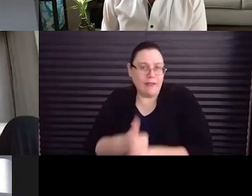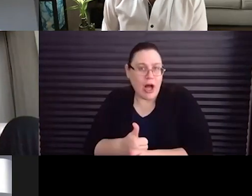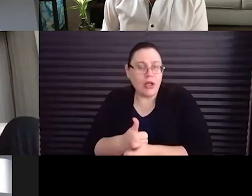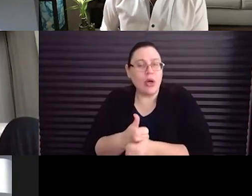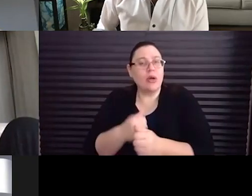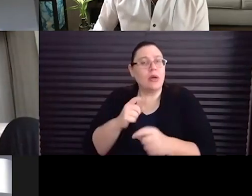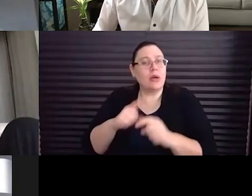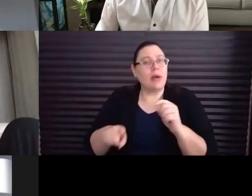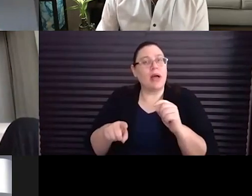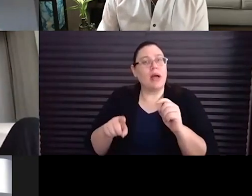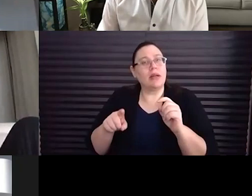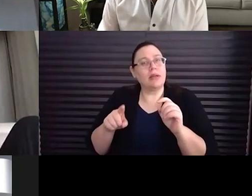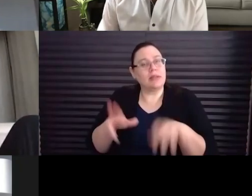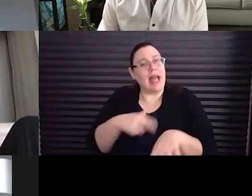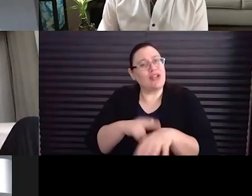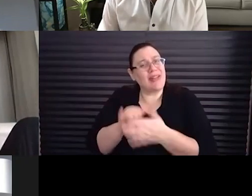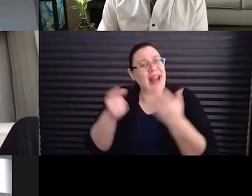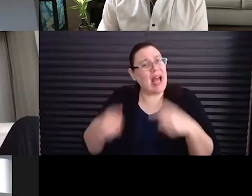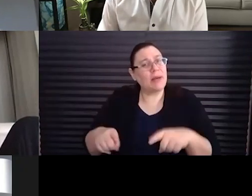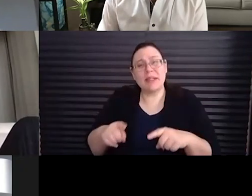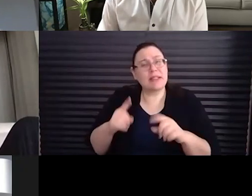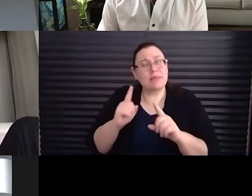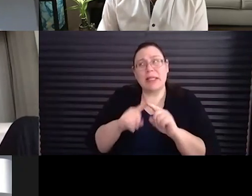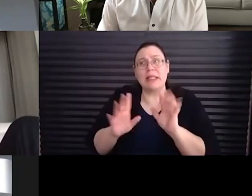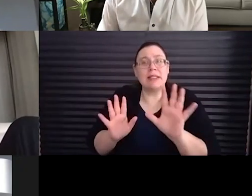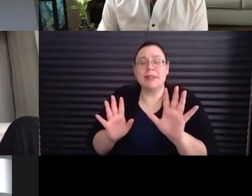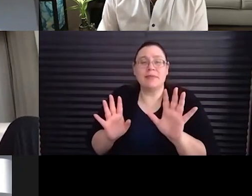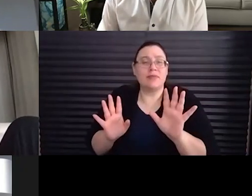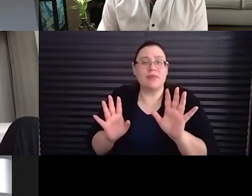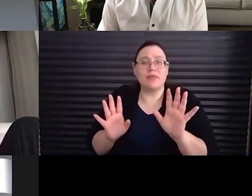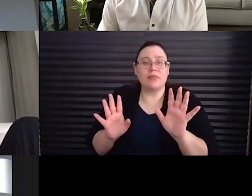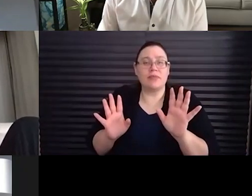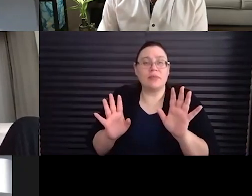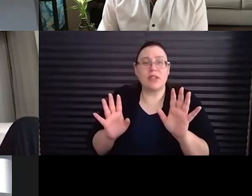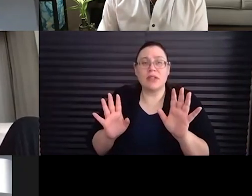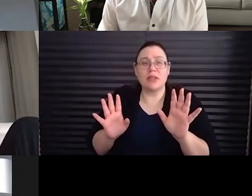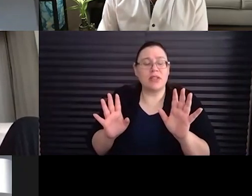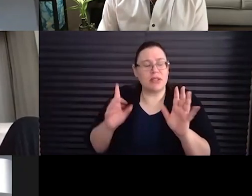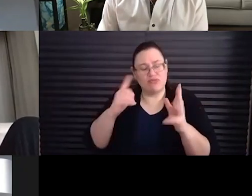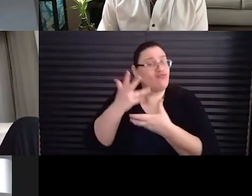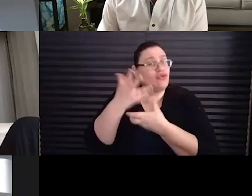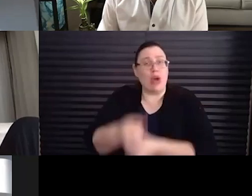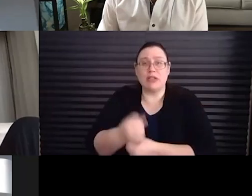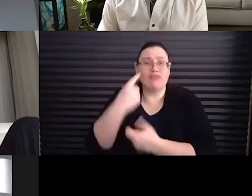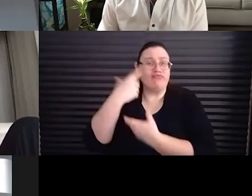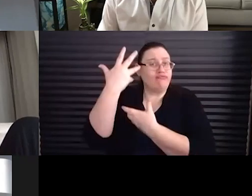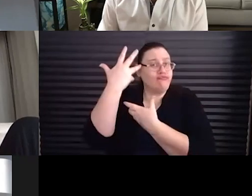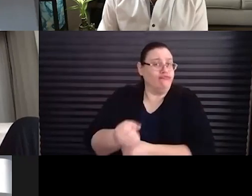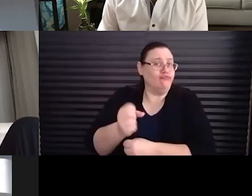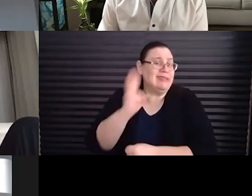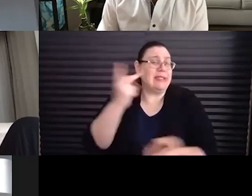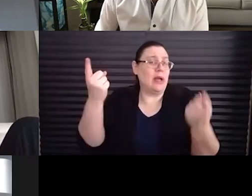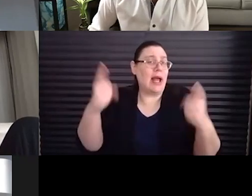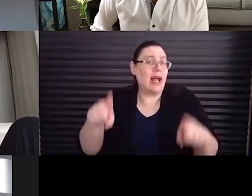way of feeling at times. But beyond that, you know, just take a leap of faith and see where it takes you. Because if you have good